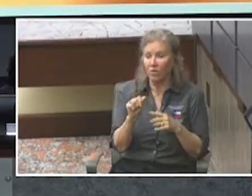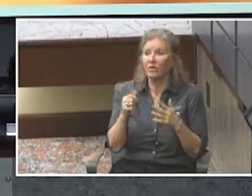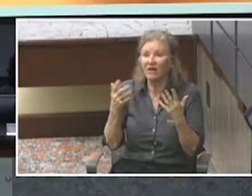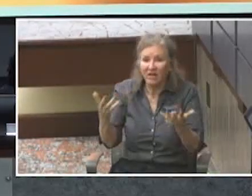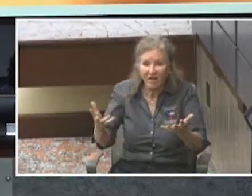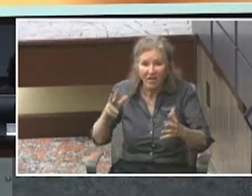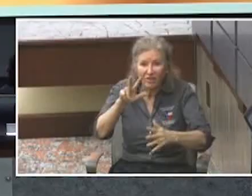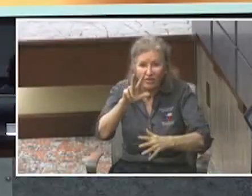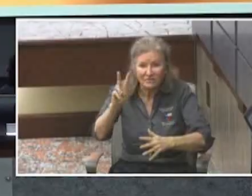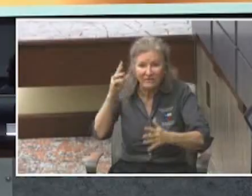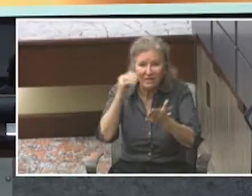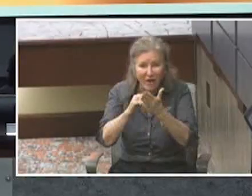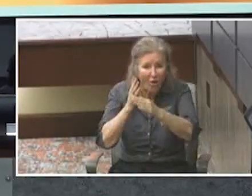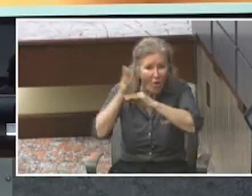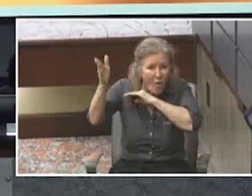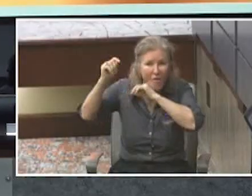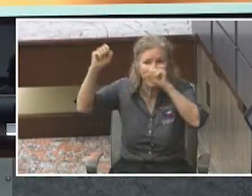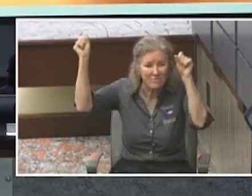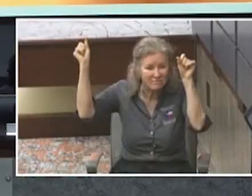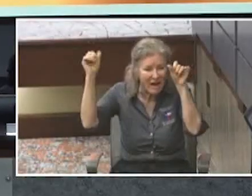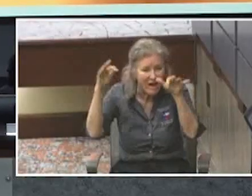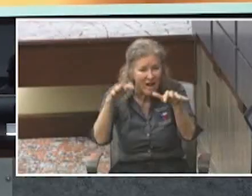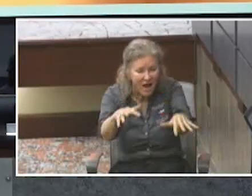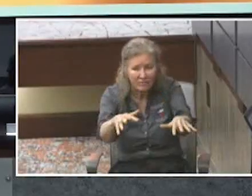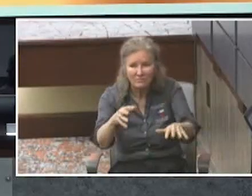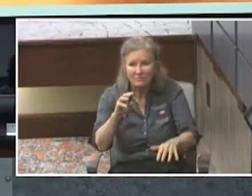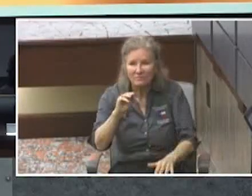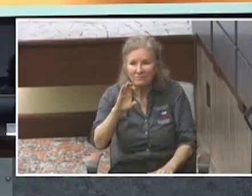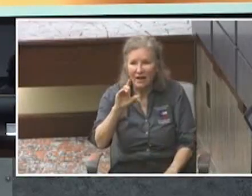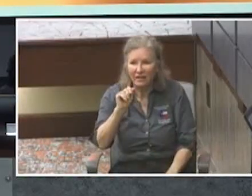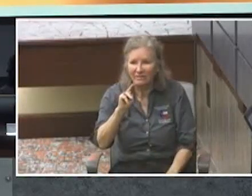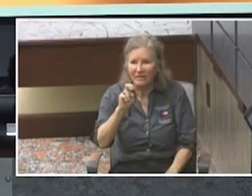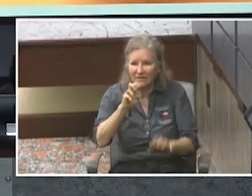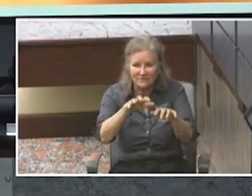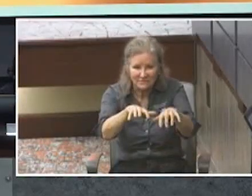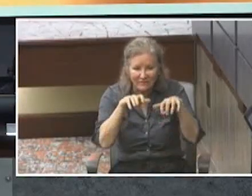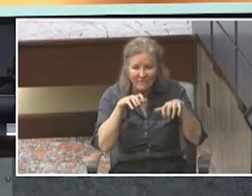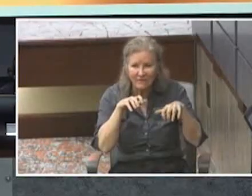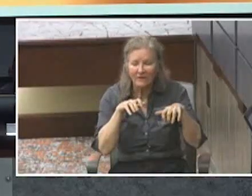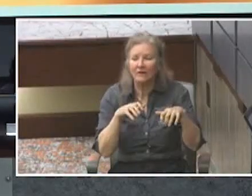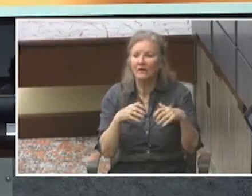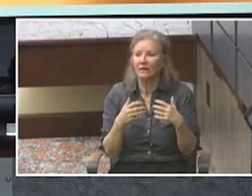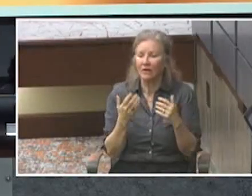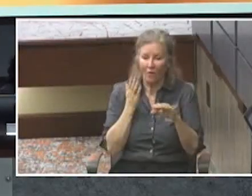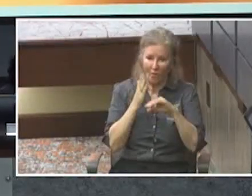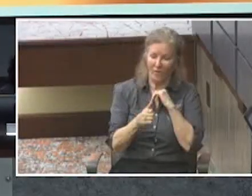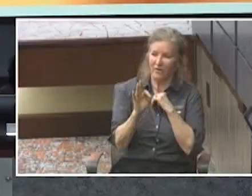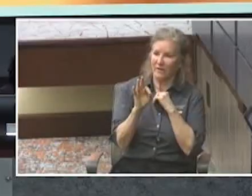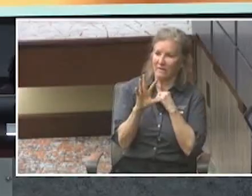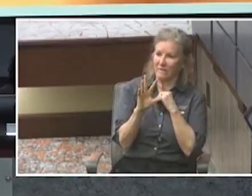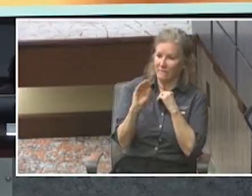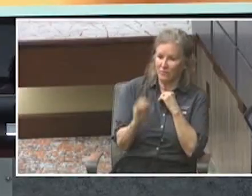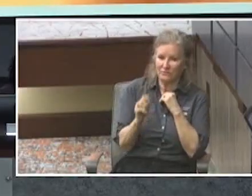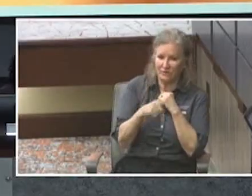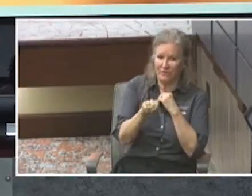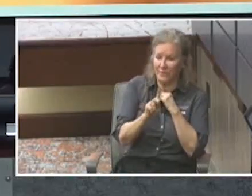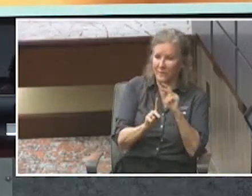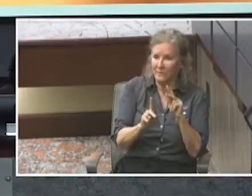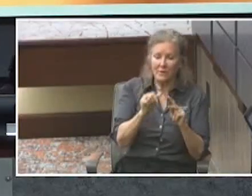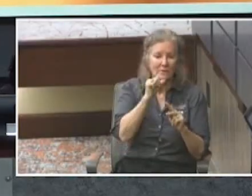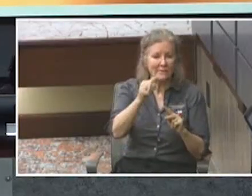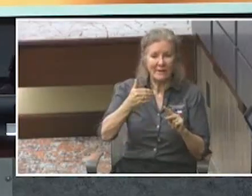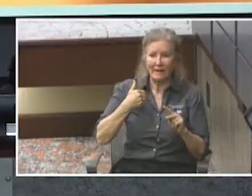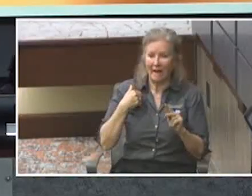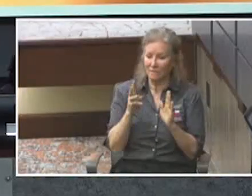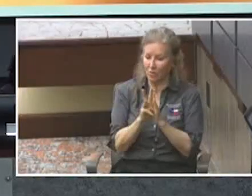37,000 people to McLean Stadium, and over 95% of the attendees there did not have a